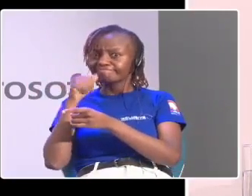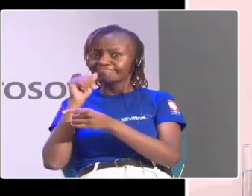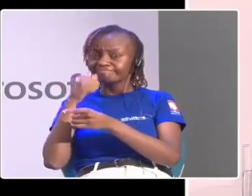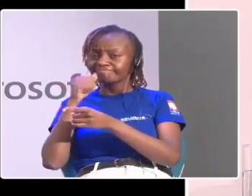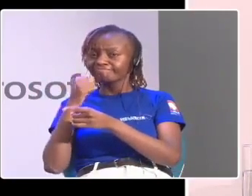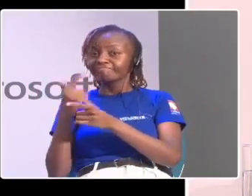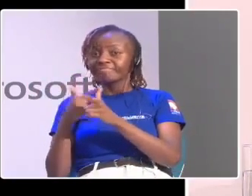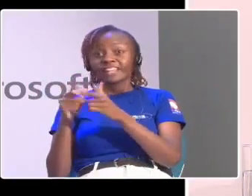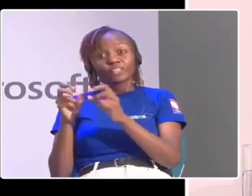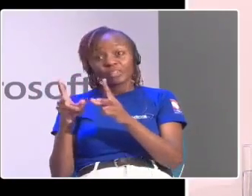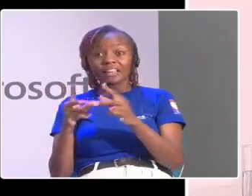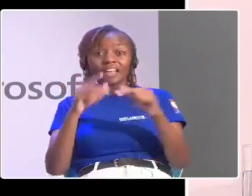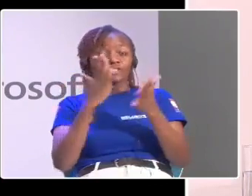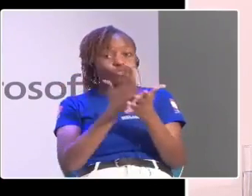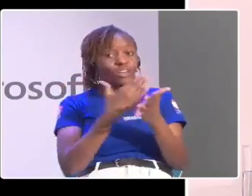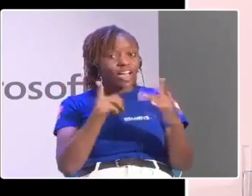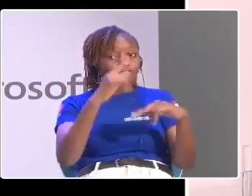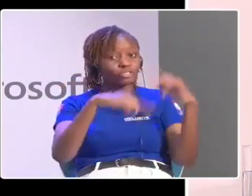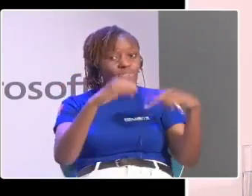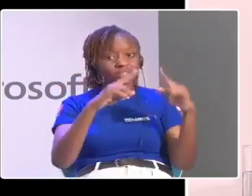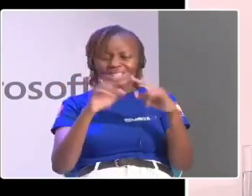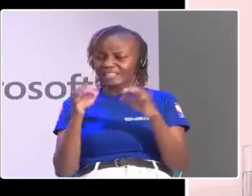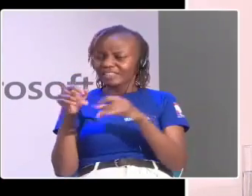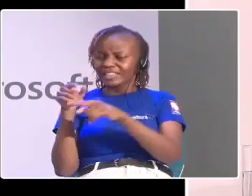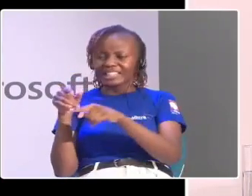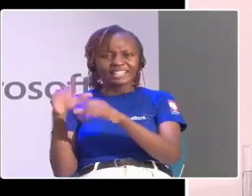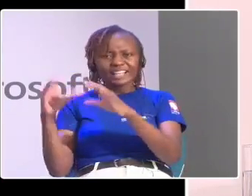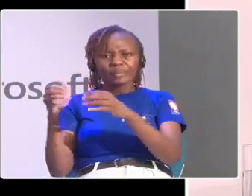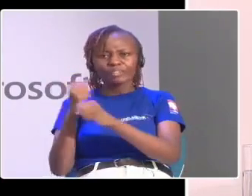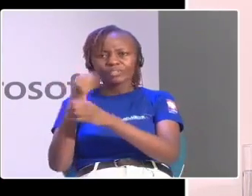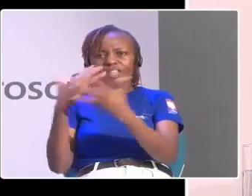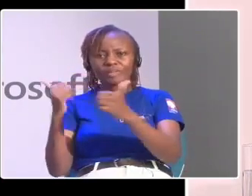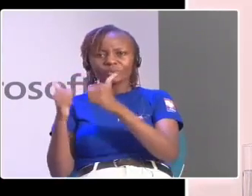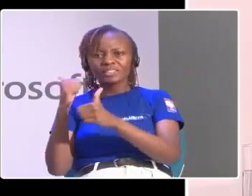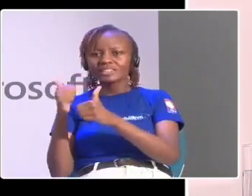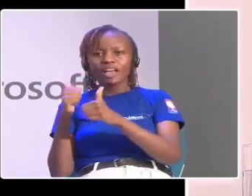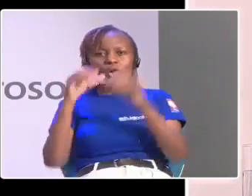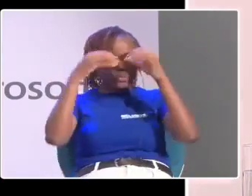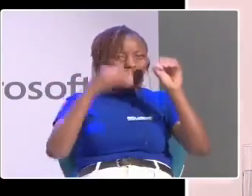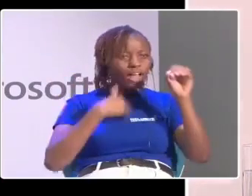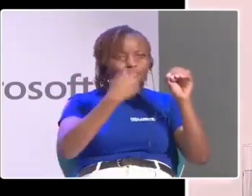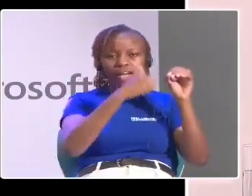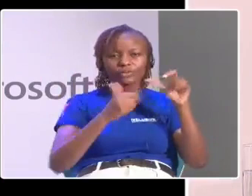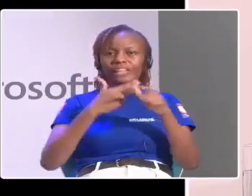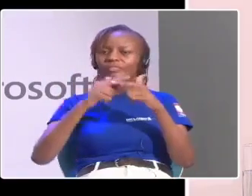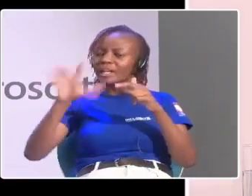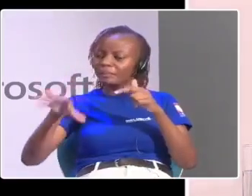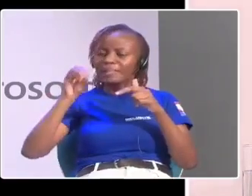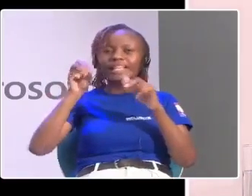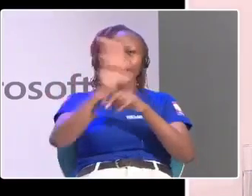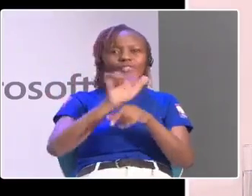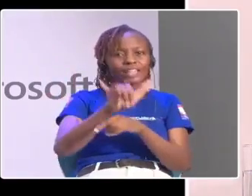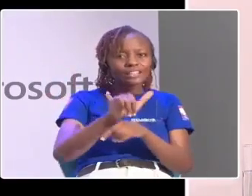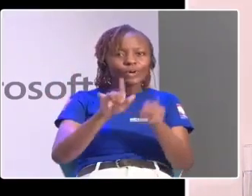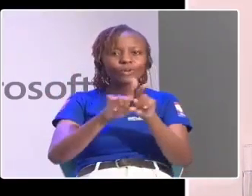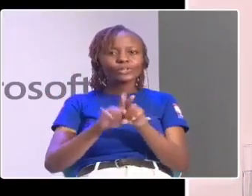gentle competition, so that when they do something that Google hasn't done, we're able to use that and say, hey, you know, Microsoft just